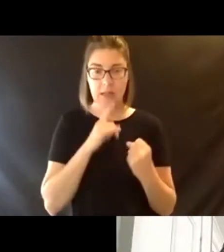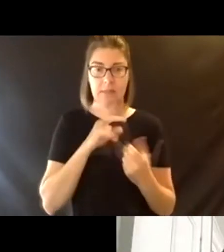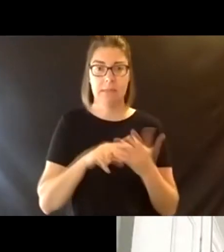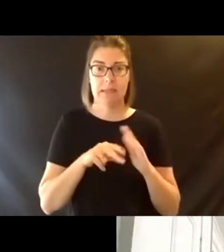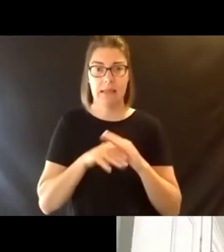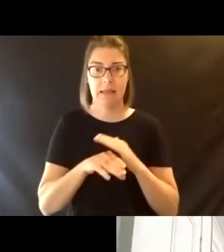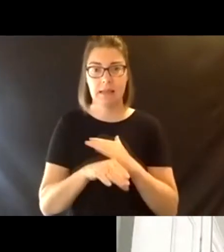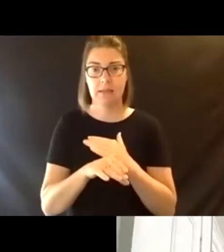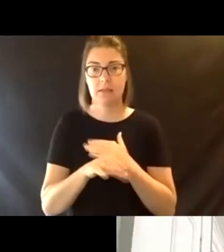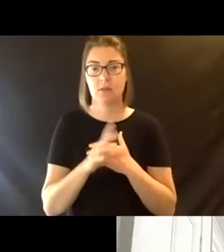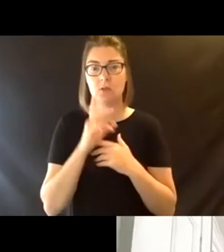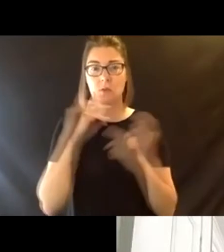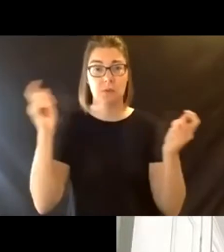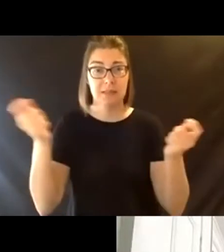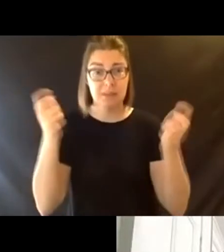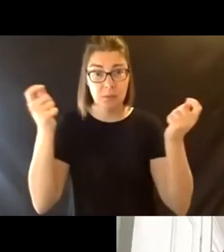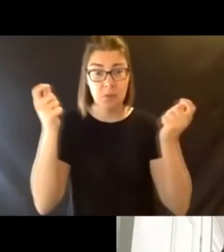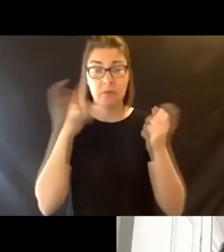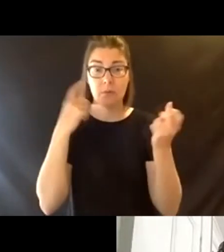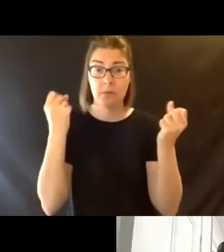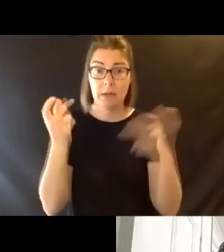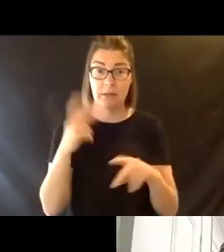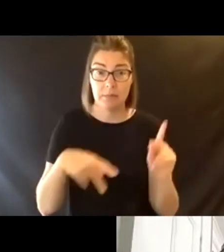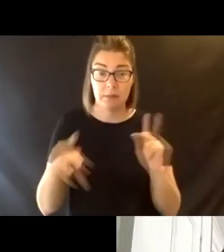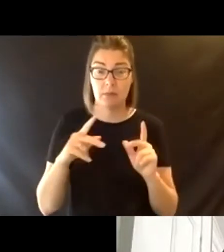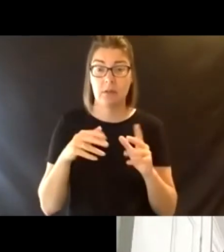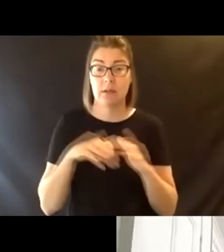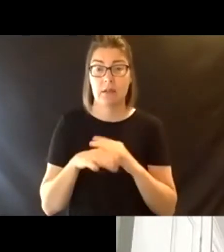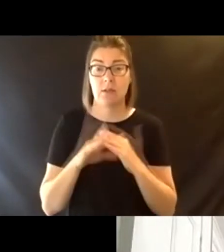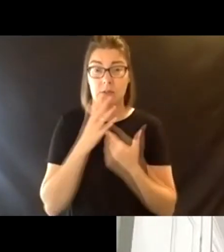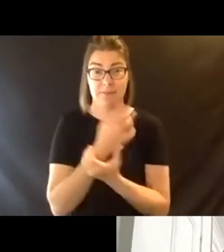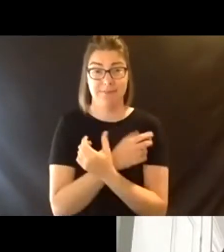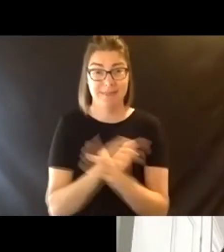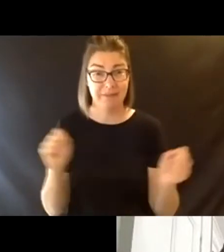access to ceremony for a lot of people, and access to safe